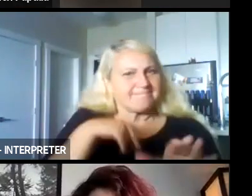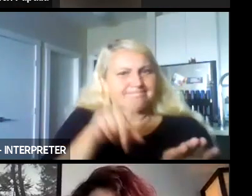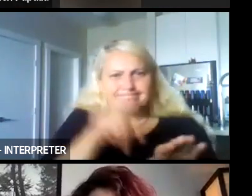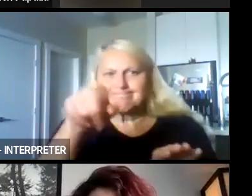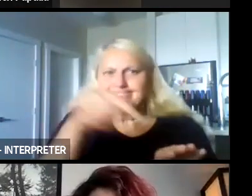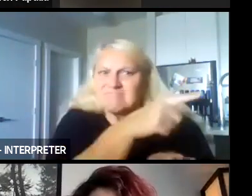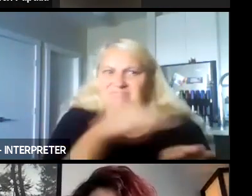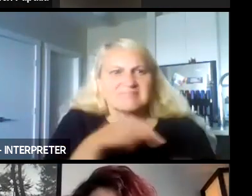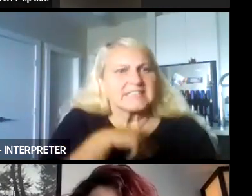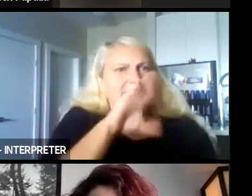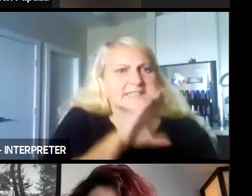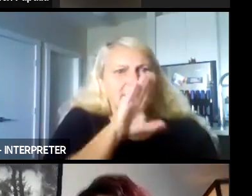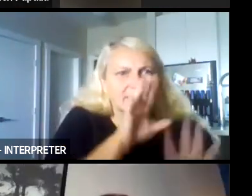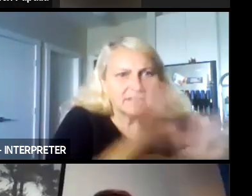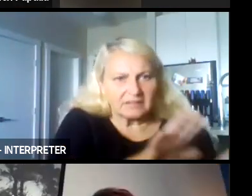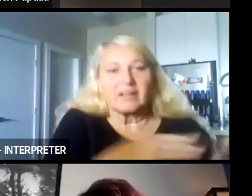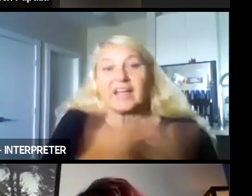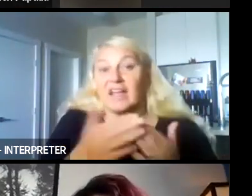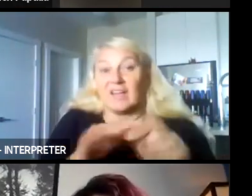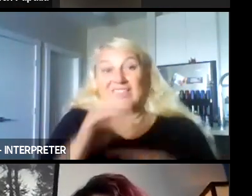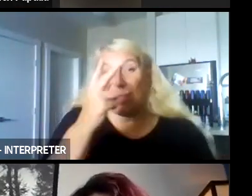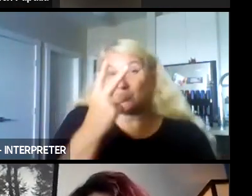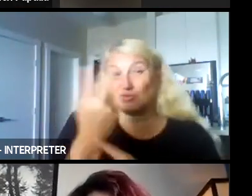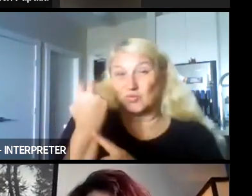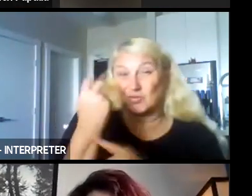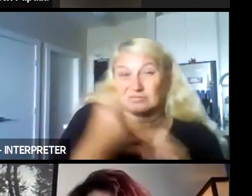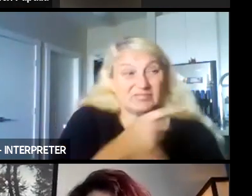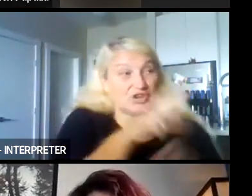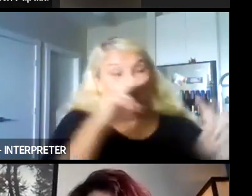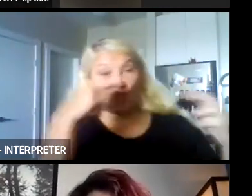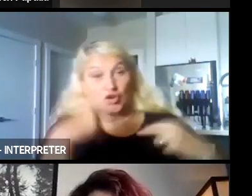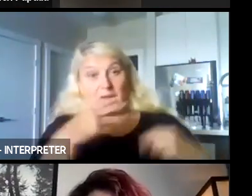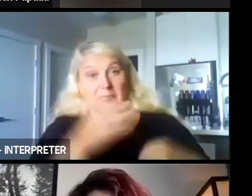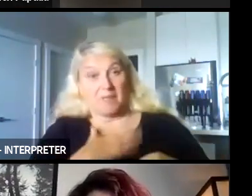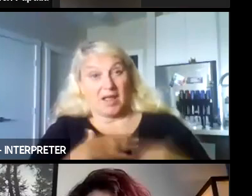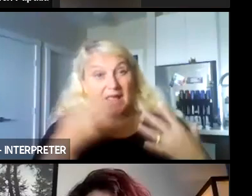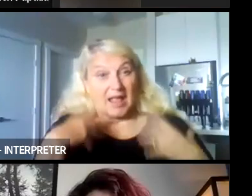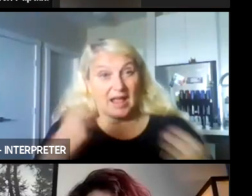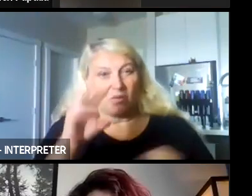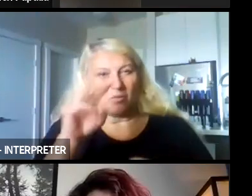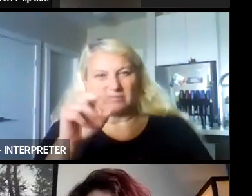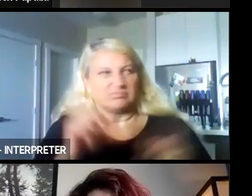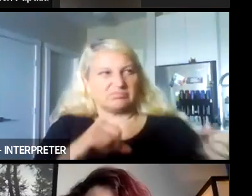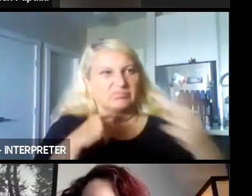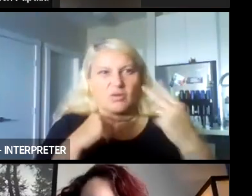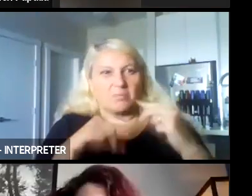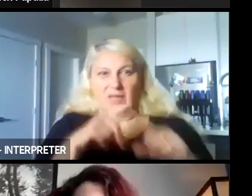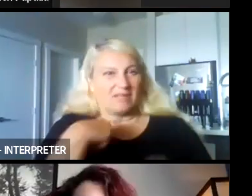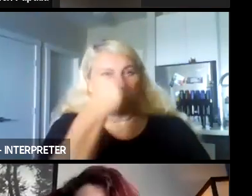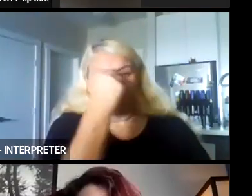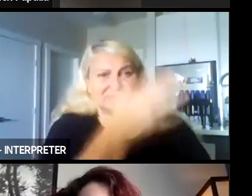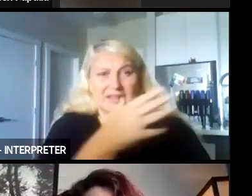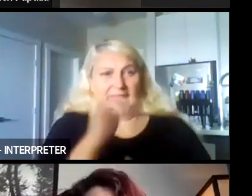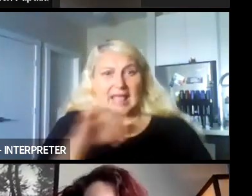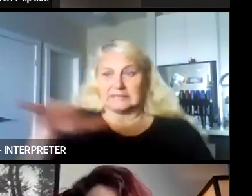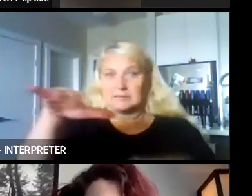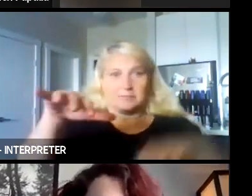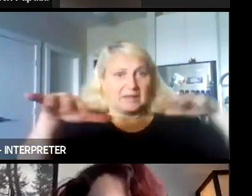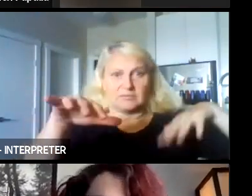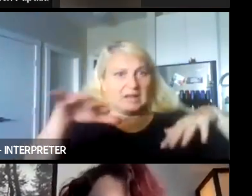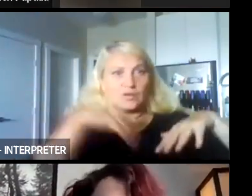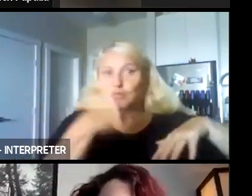meetings, that organization, they did not care about my health or wellness, but they did understand that it was physically impossible for me to be in two spaces